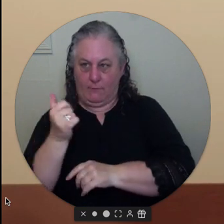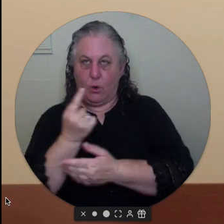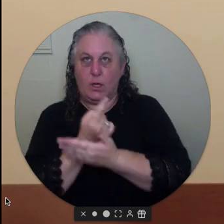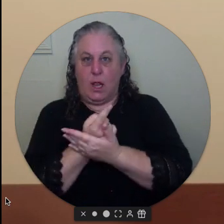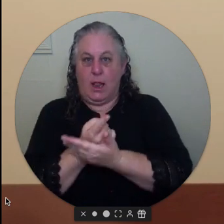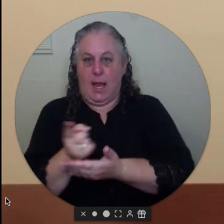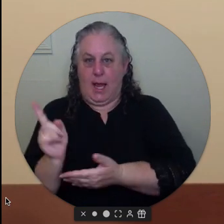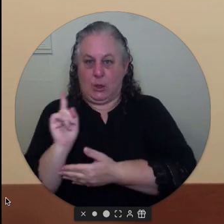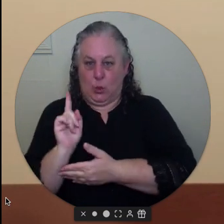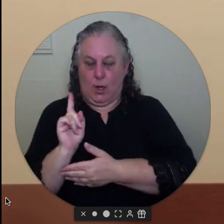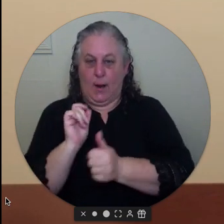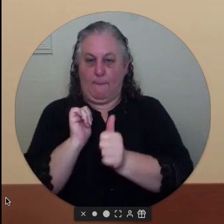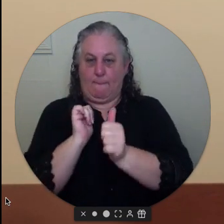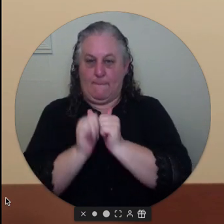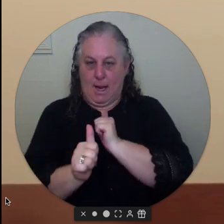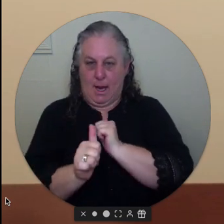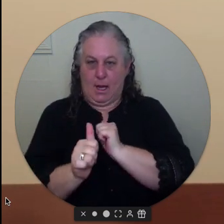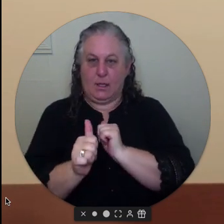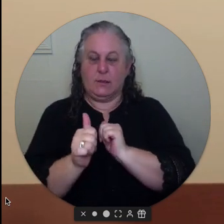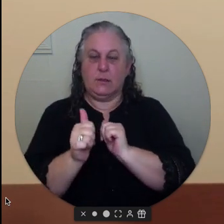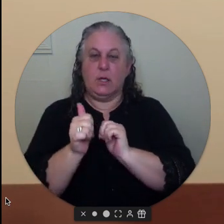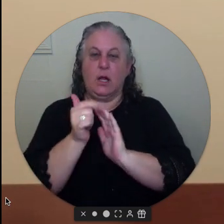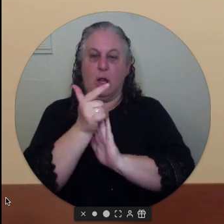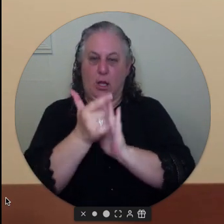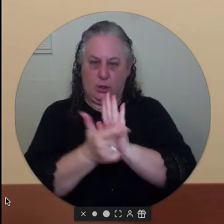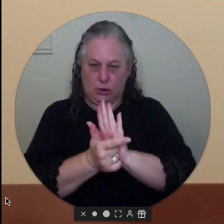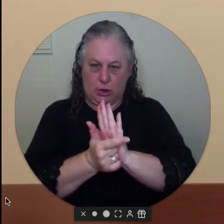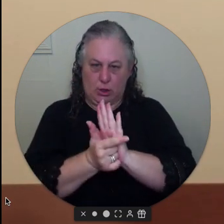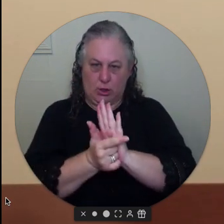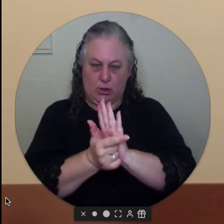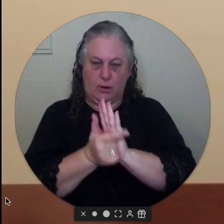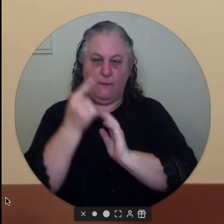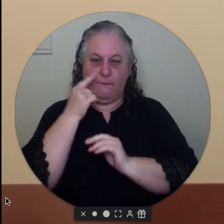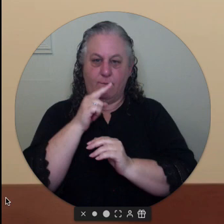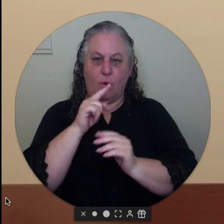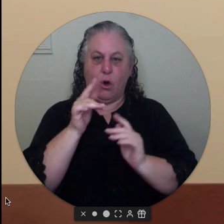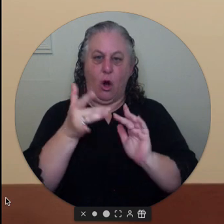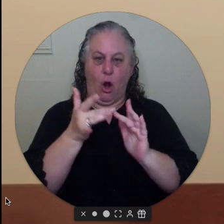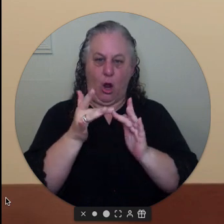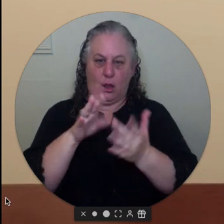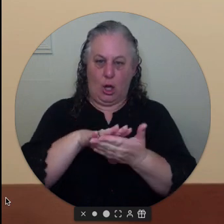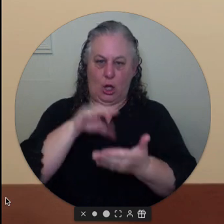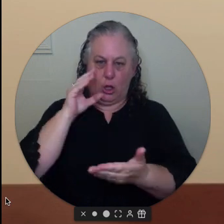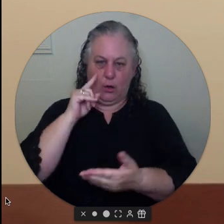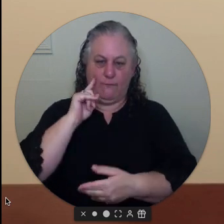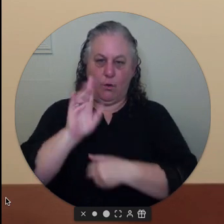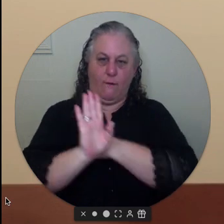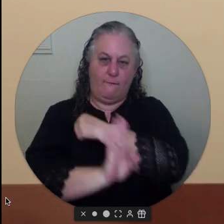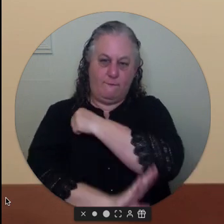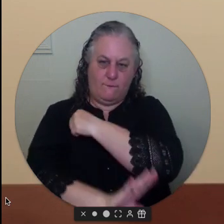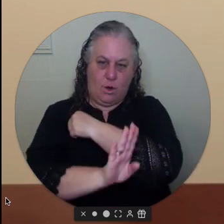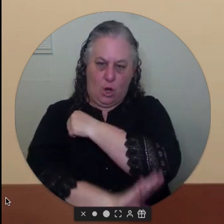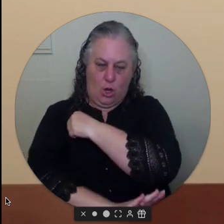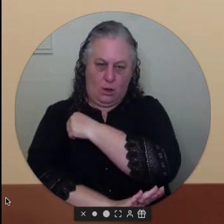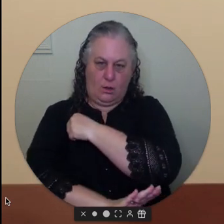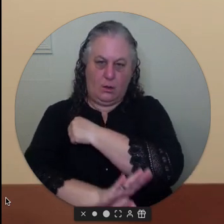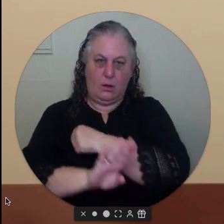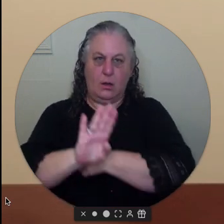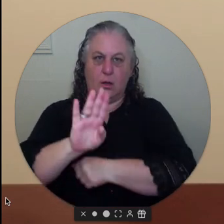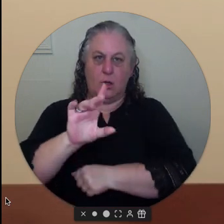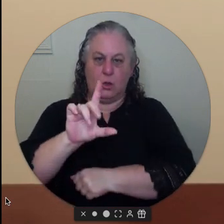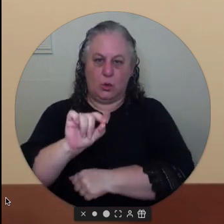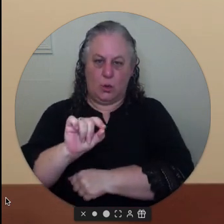week passed legislation regarding online learning for beginning fall